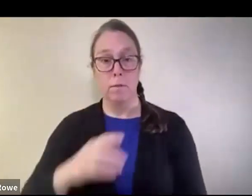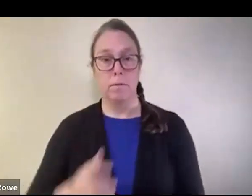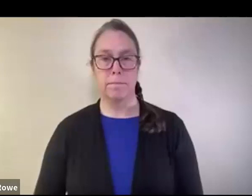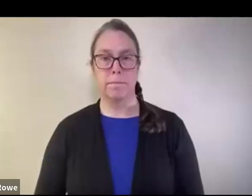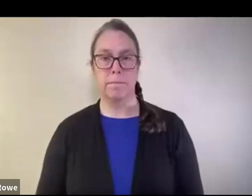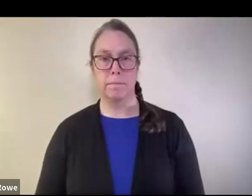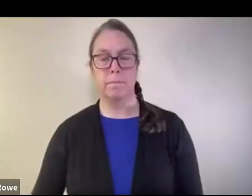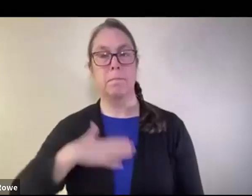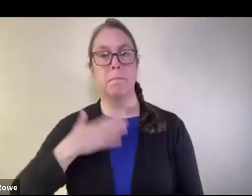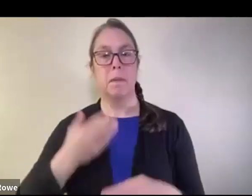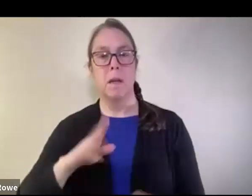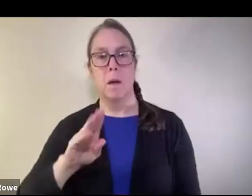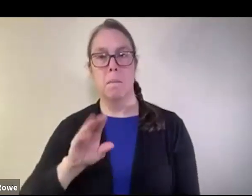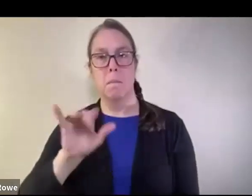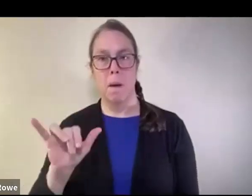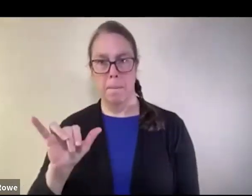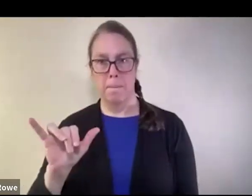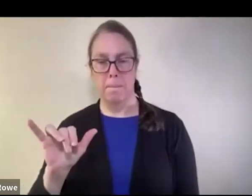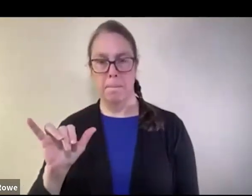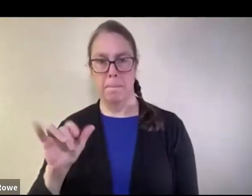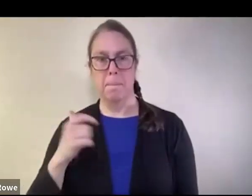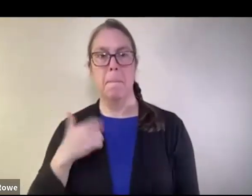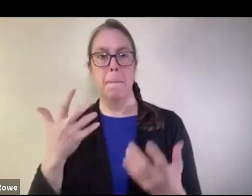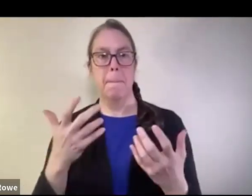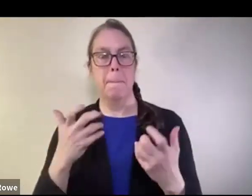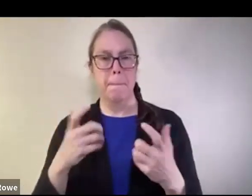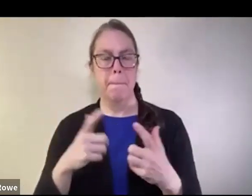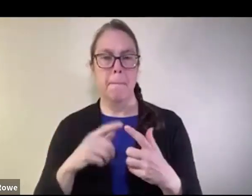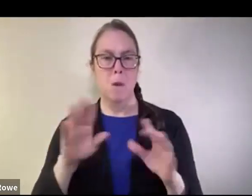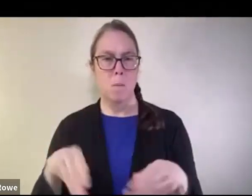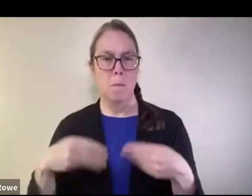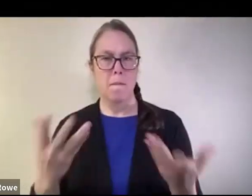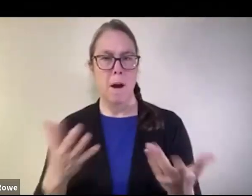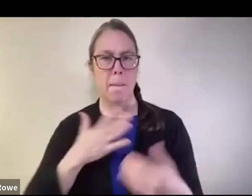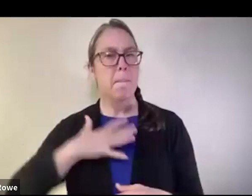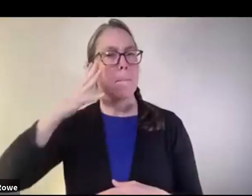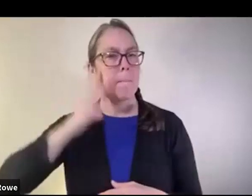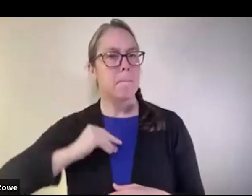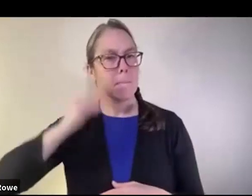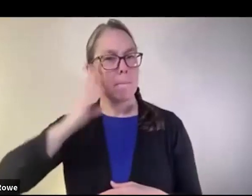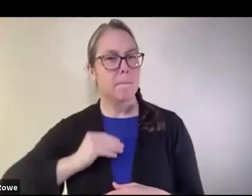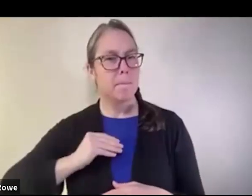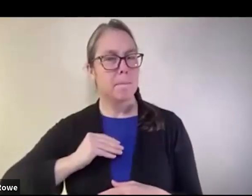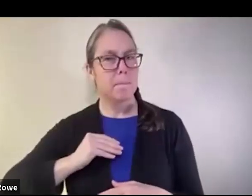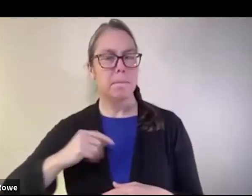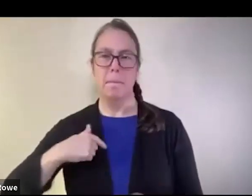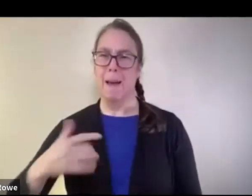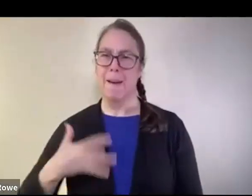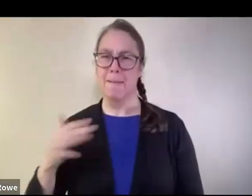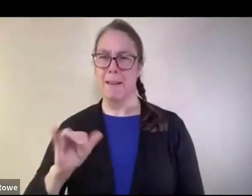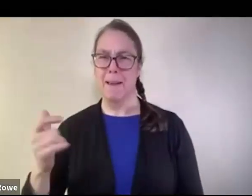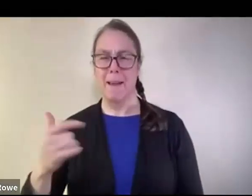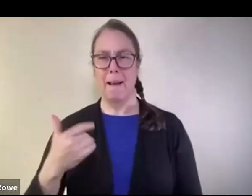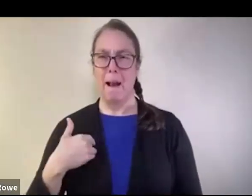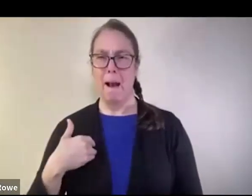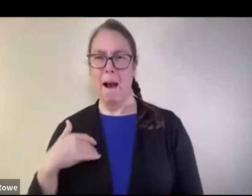My name is Bobby. I'd like to just provide my experience. I feel like I'm the poster